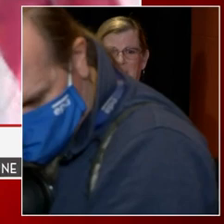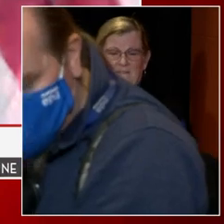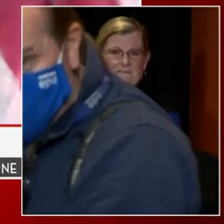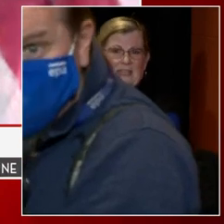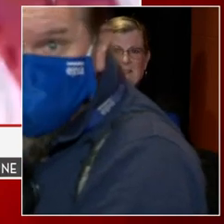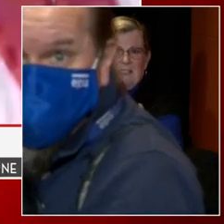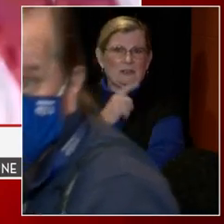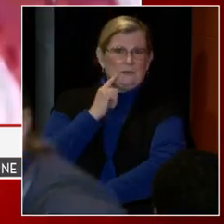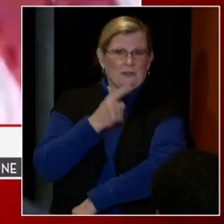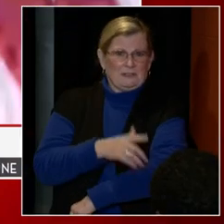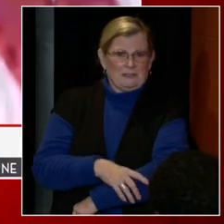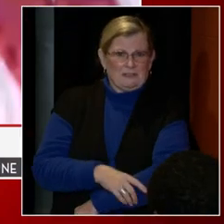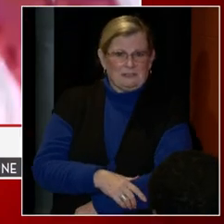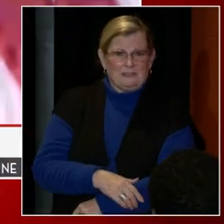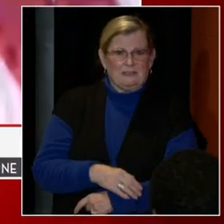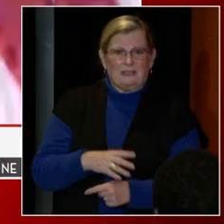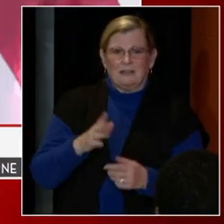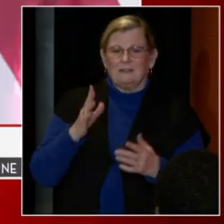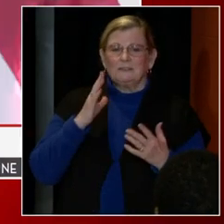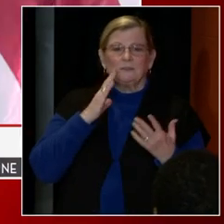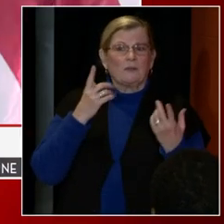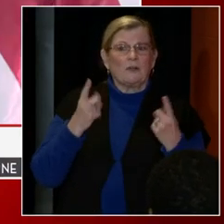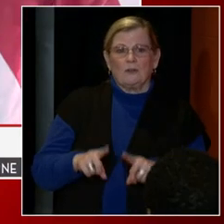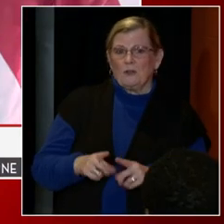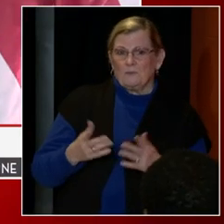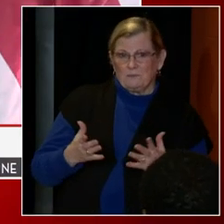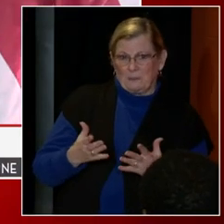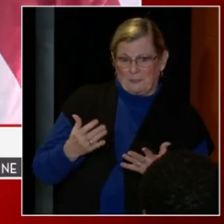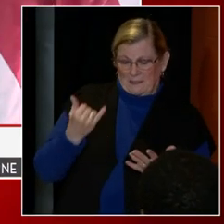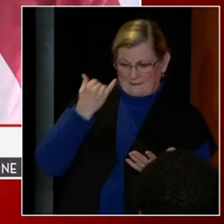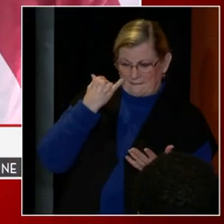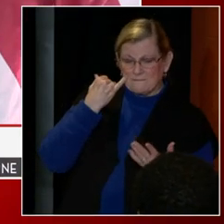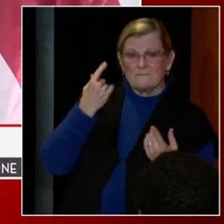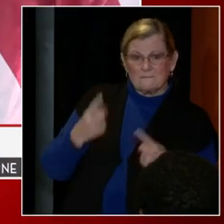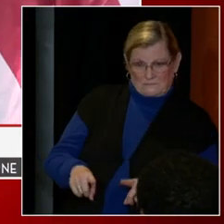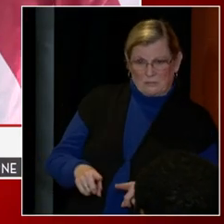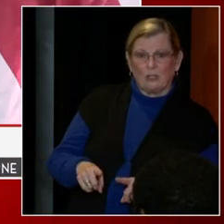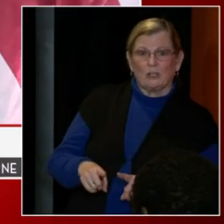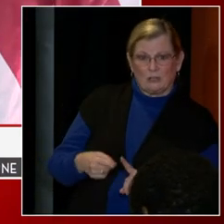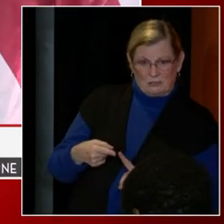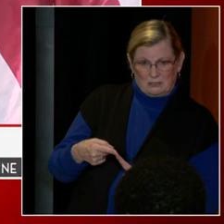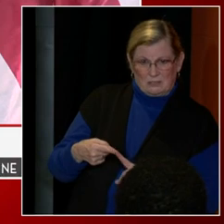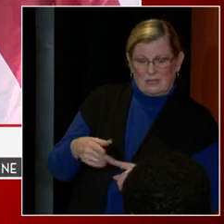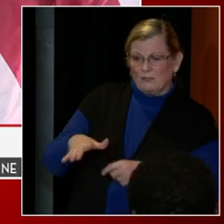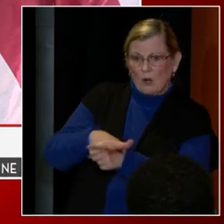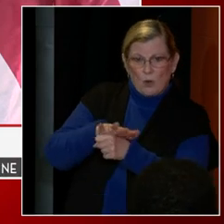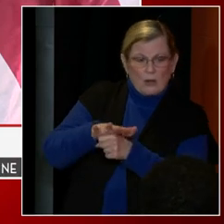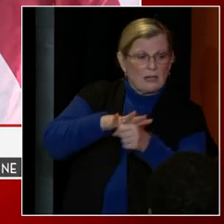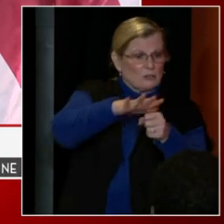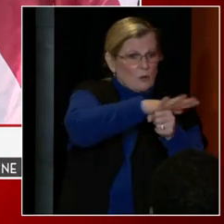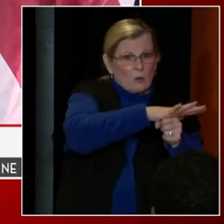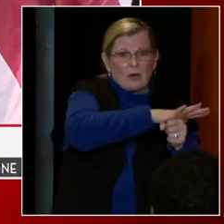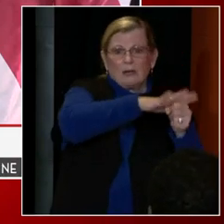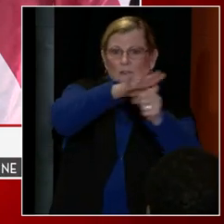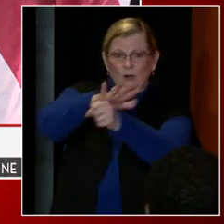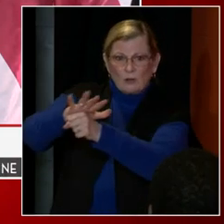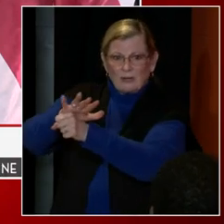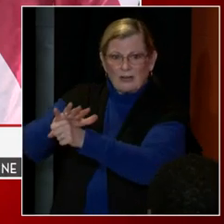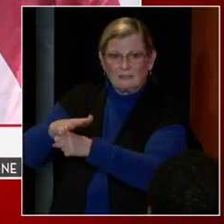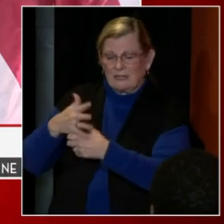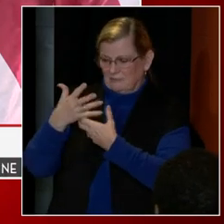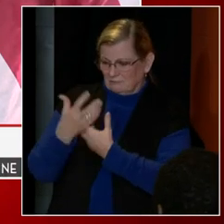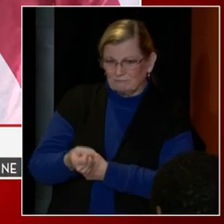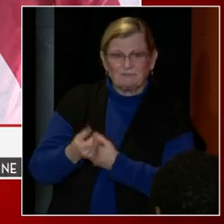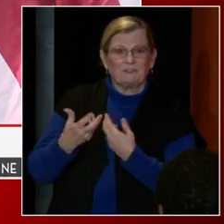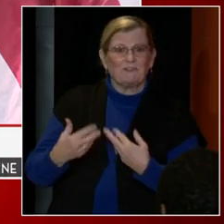vaccine. If that occurs, then jurisdictions may begin receiving doses of the Moderna vaccine next